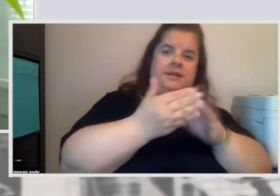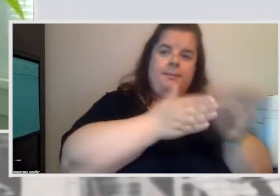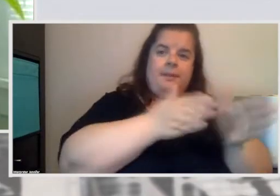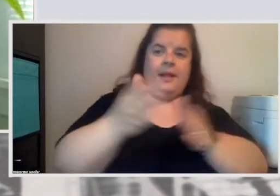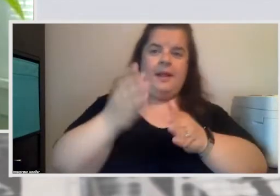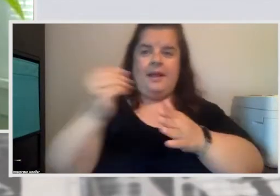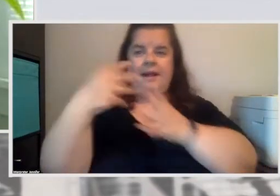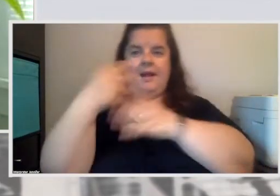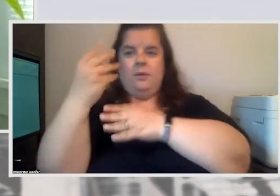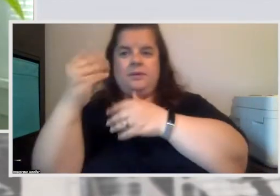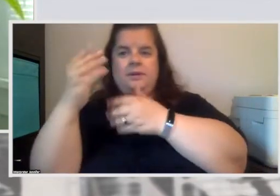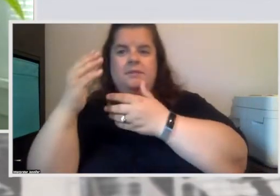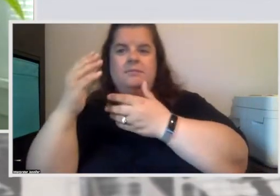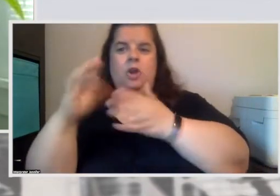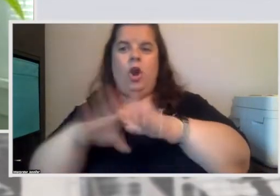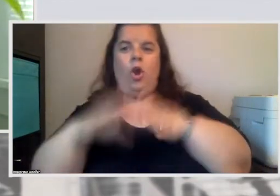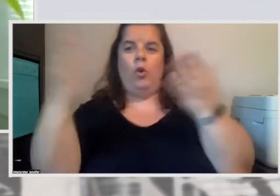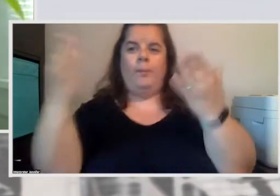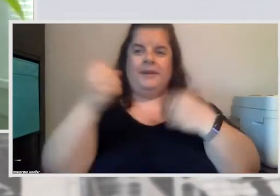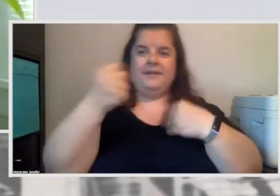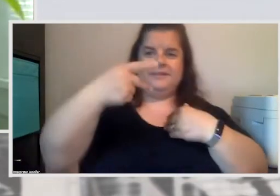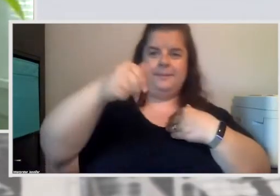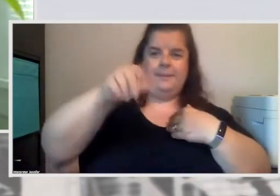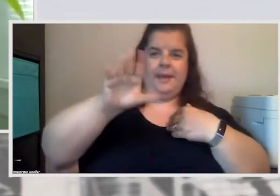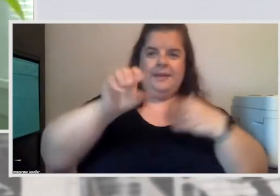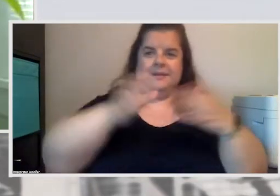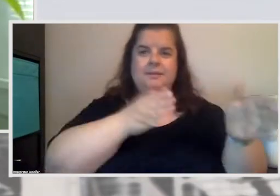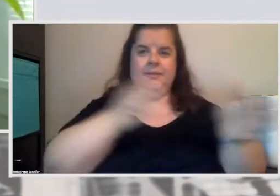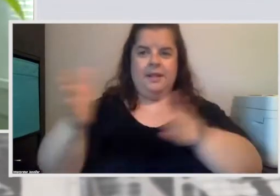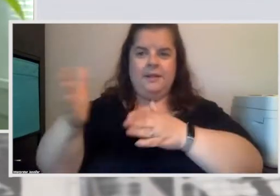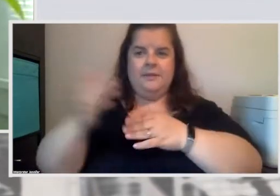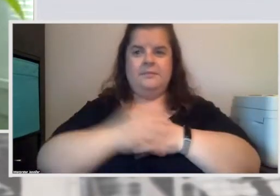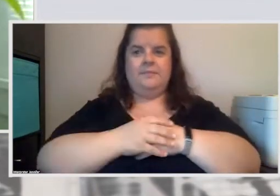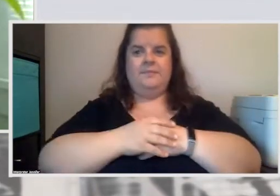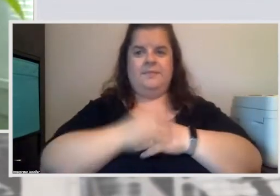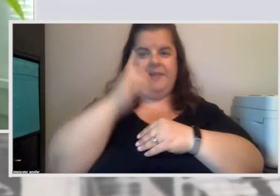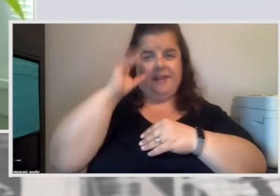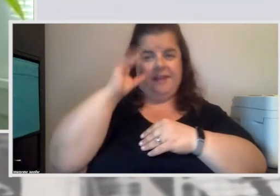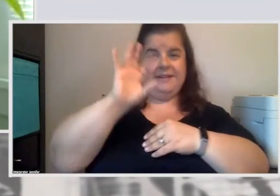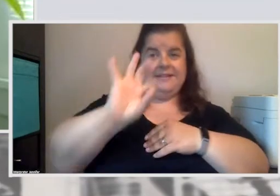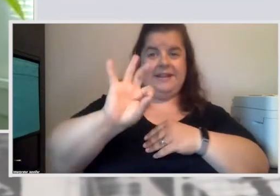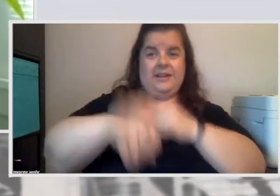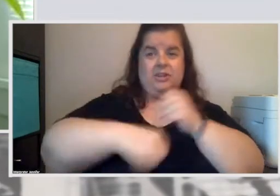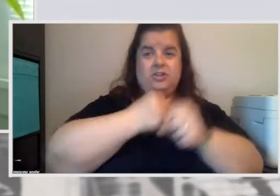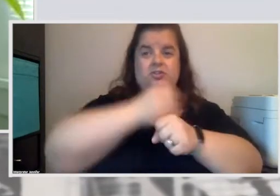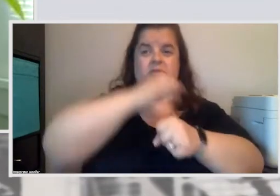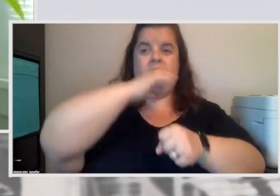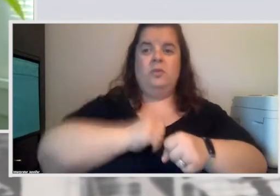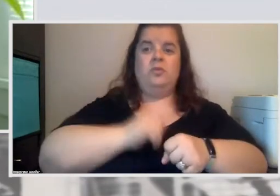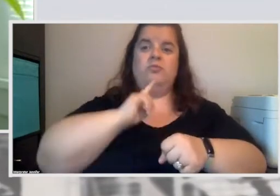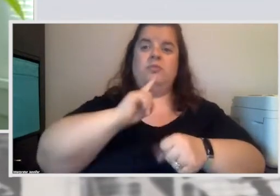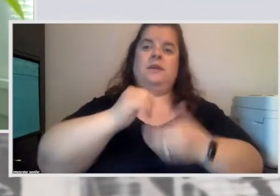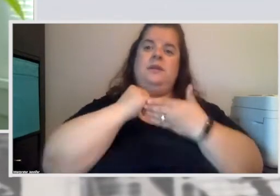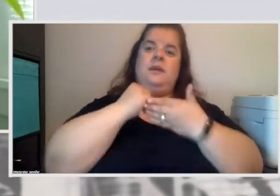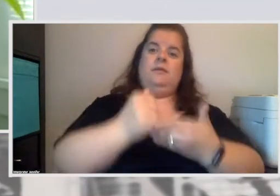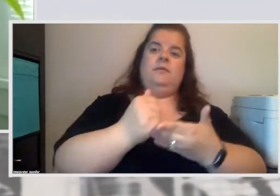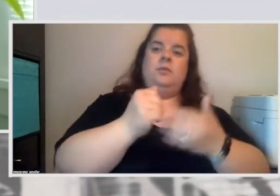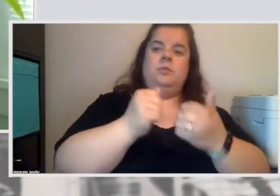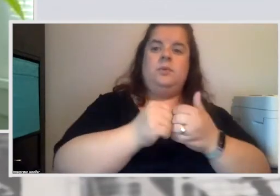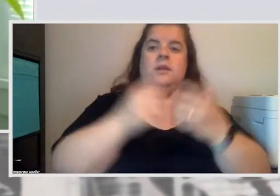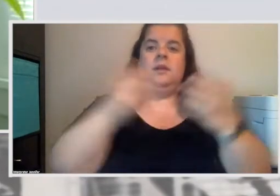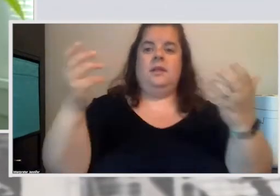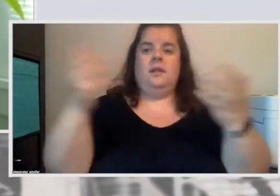use the open space plan all the time. I think it's about 9 years old now. Still really useful in terms of a lot of the